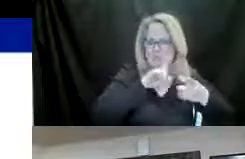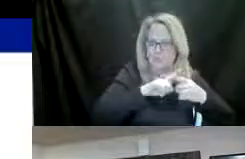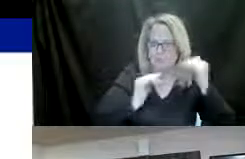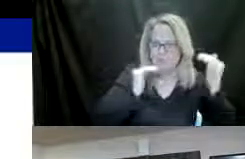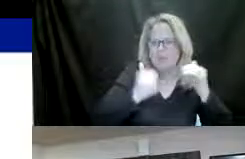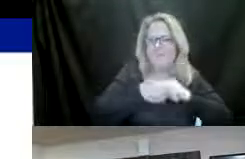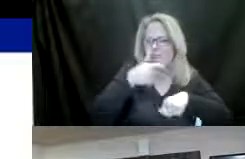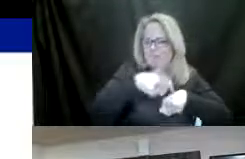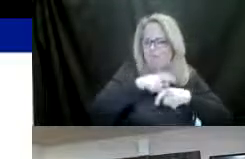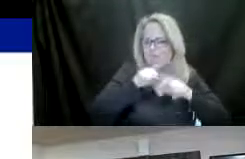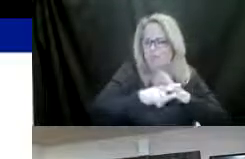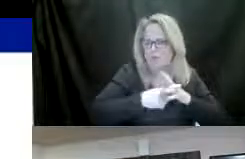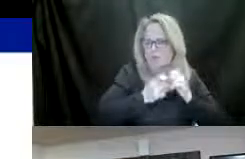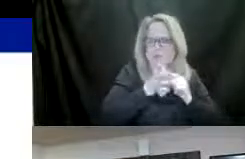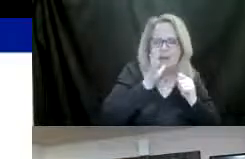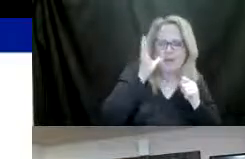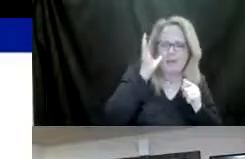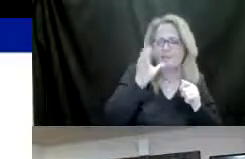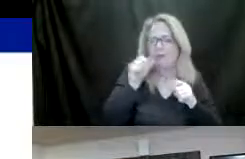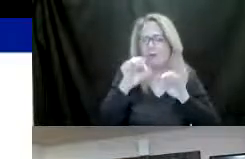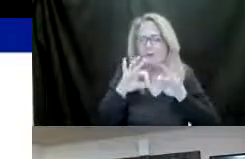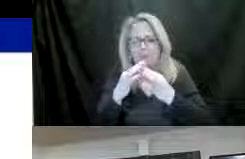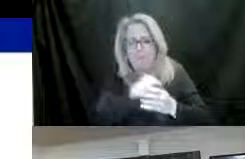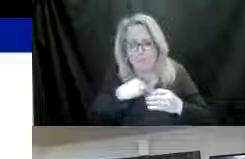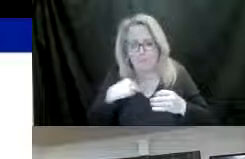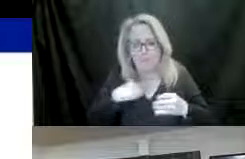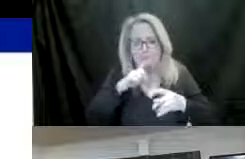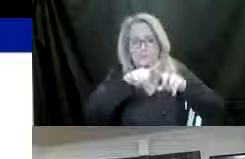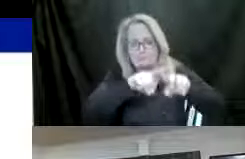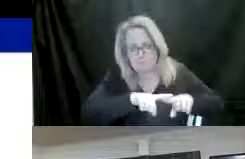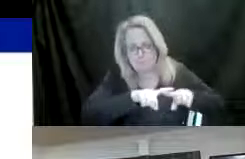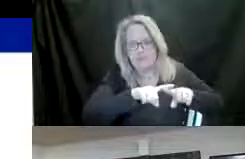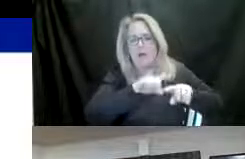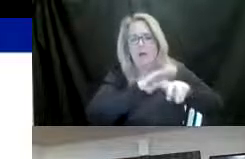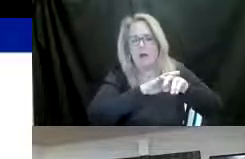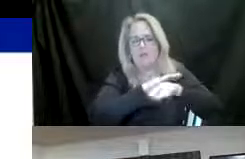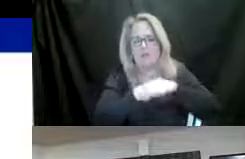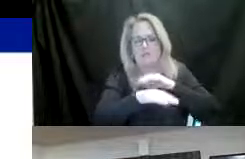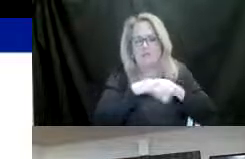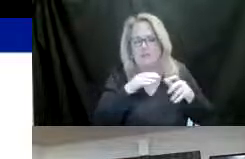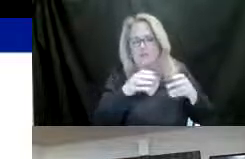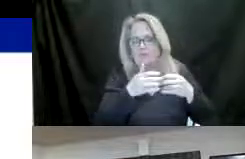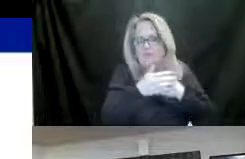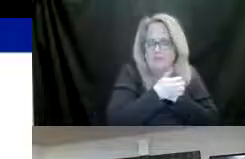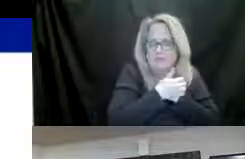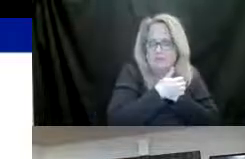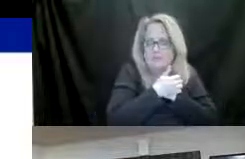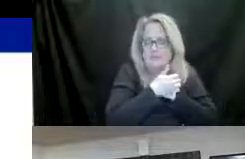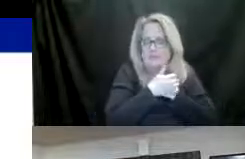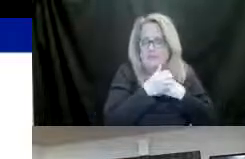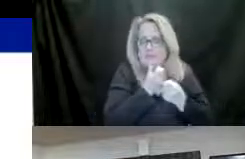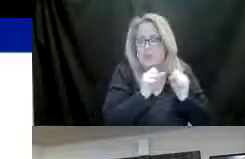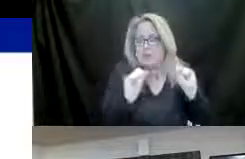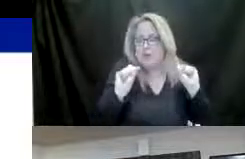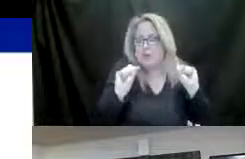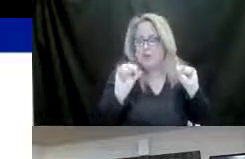other caregivers, other family members, where they really rely on the comfort of having a secure base, is what they